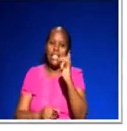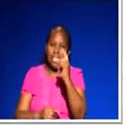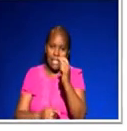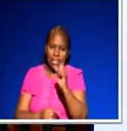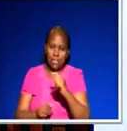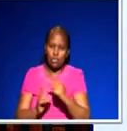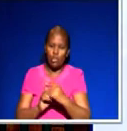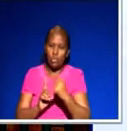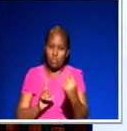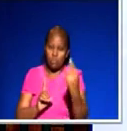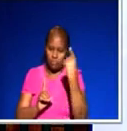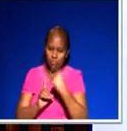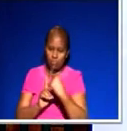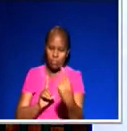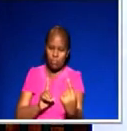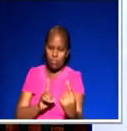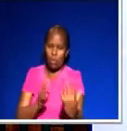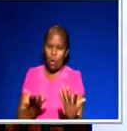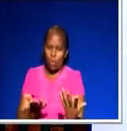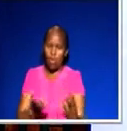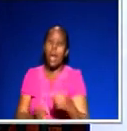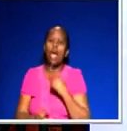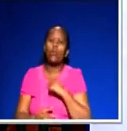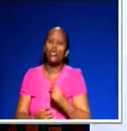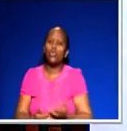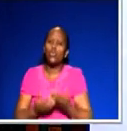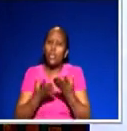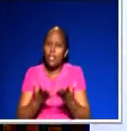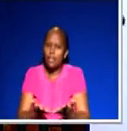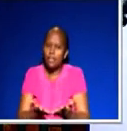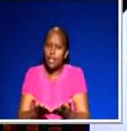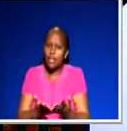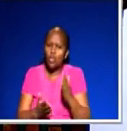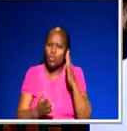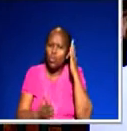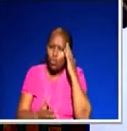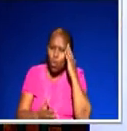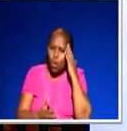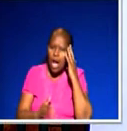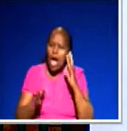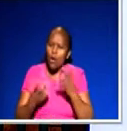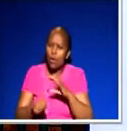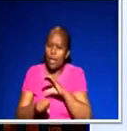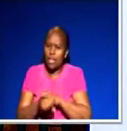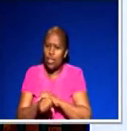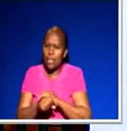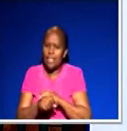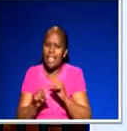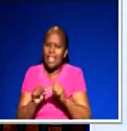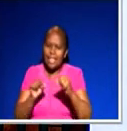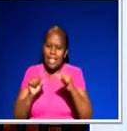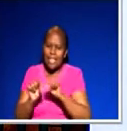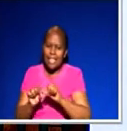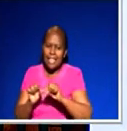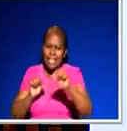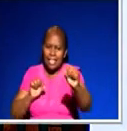be measured. So I want you to suggest, how can we get the distance between two villages?